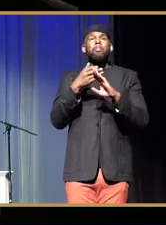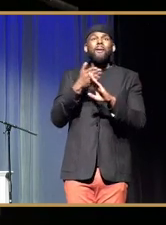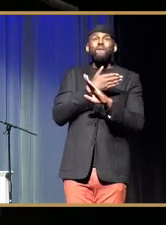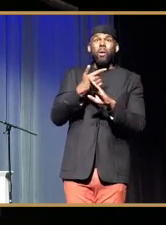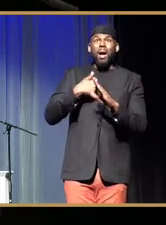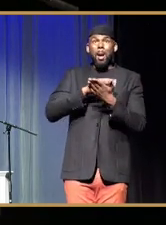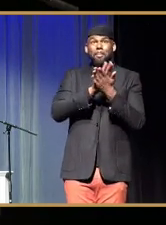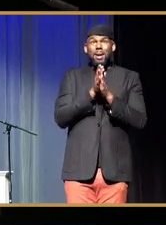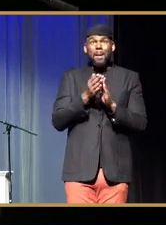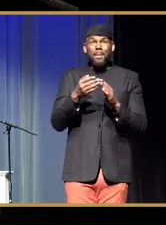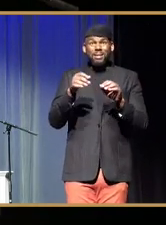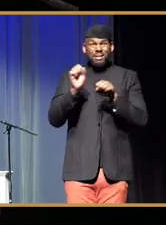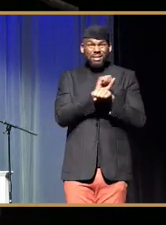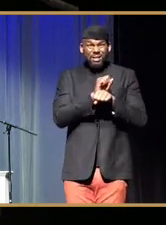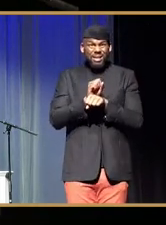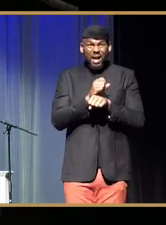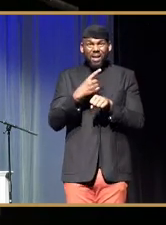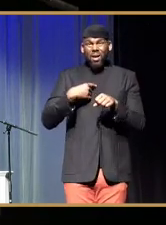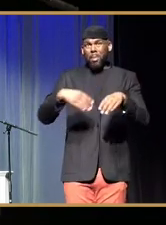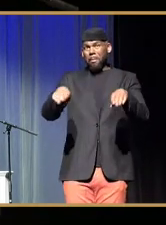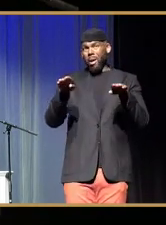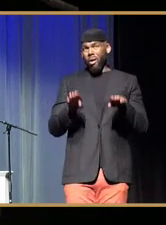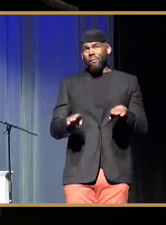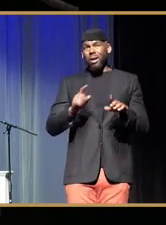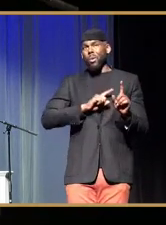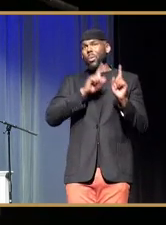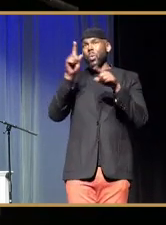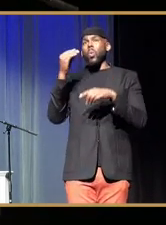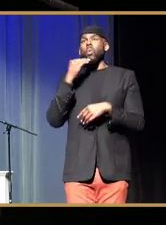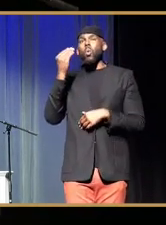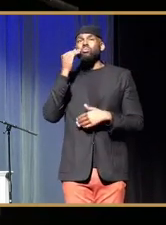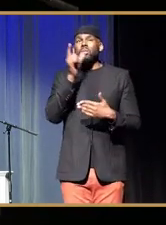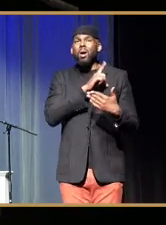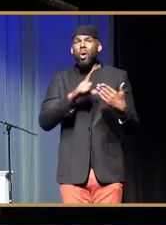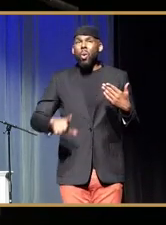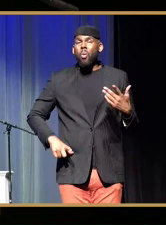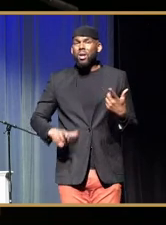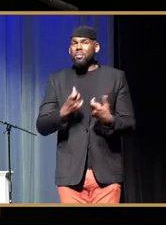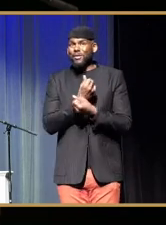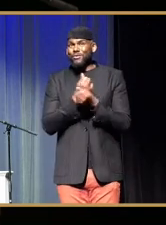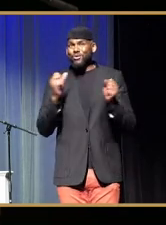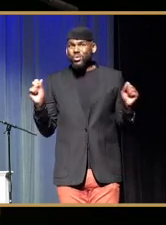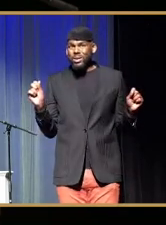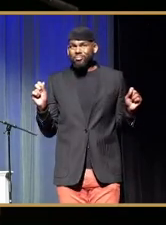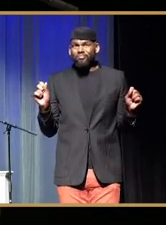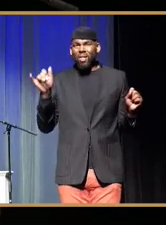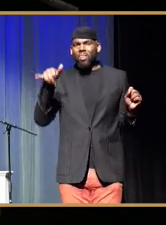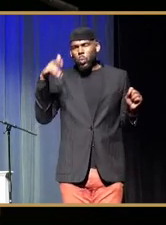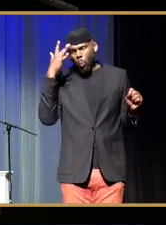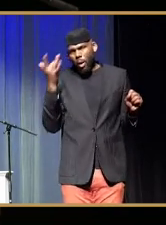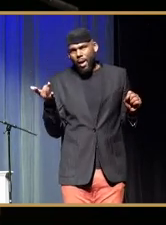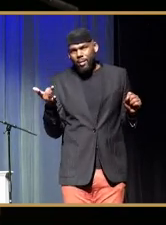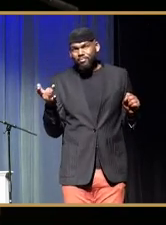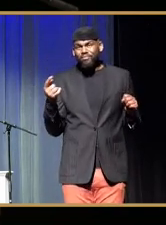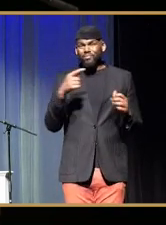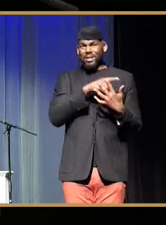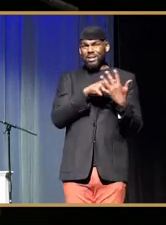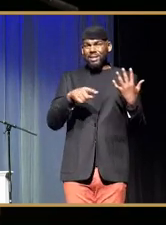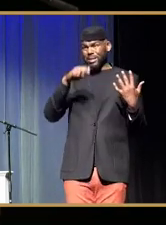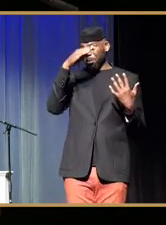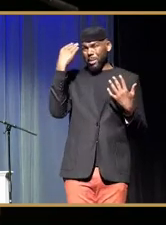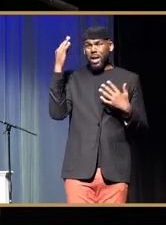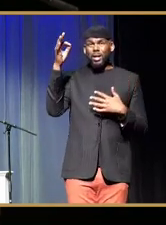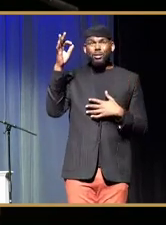be buried in my grave and go home to my Lord and be free." This is why these black